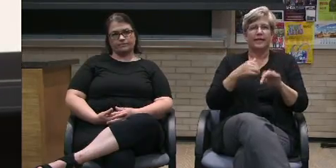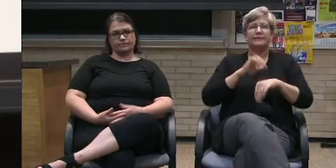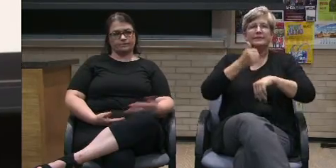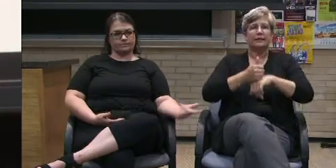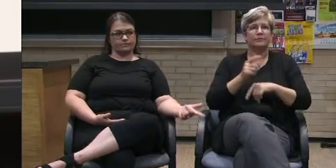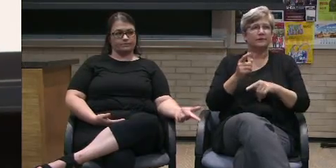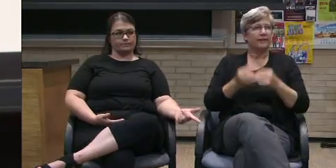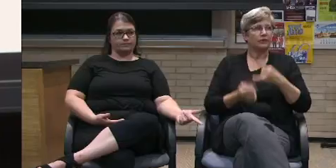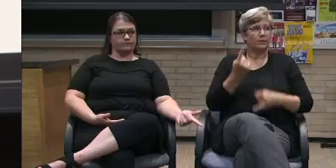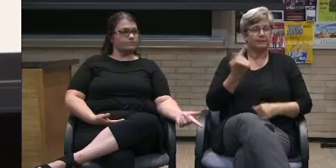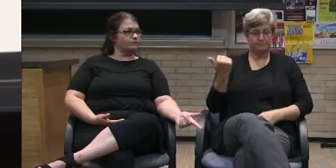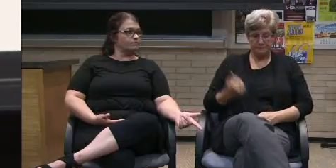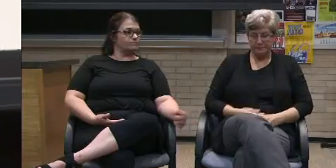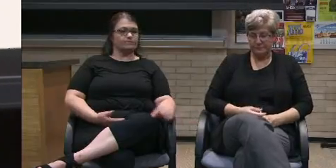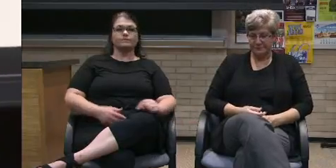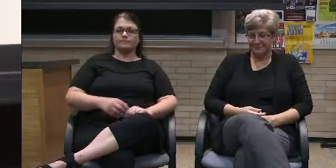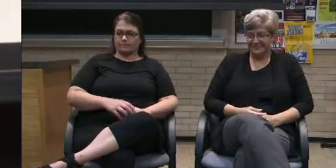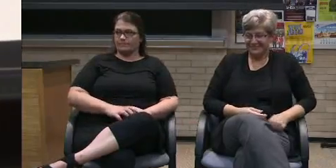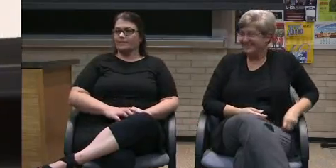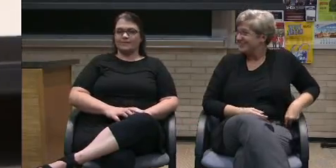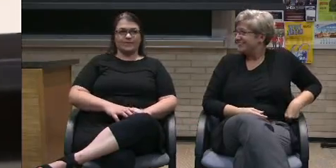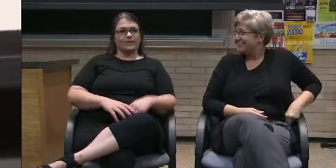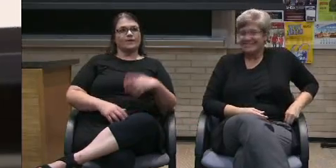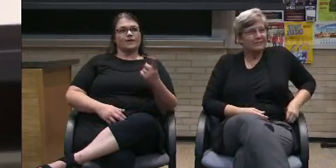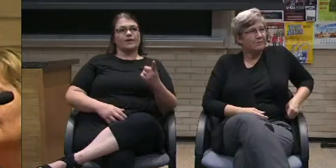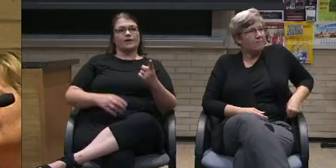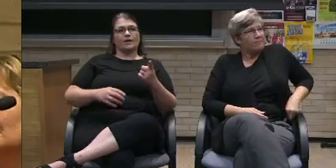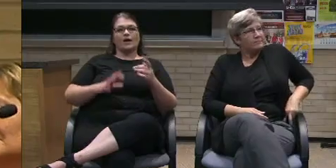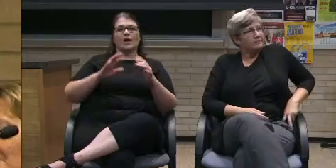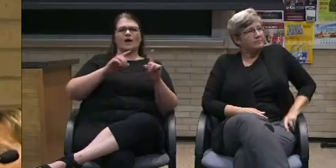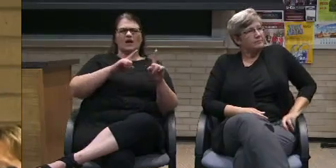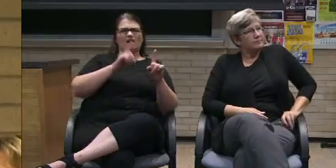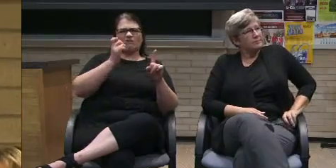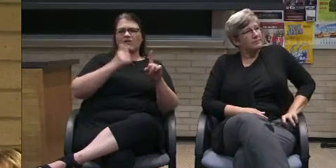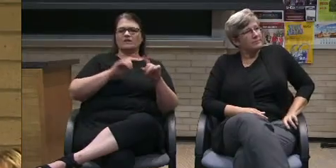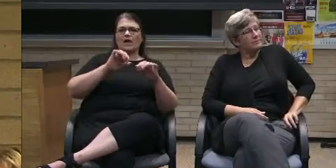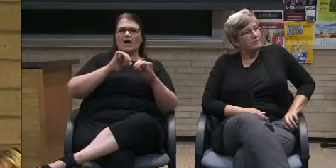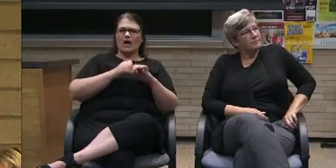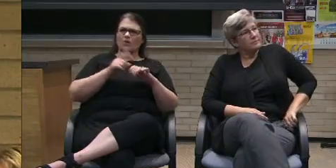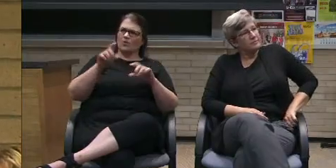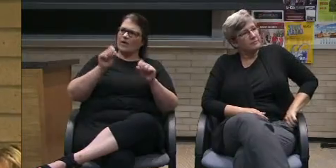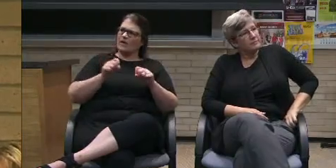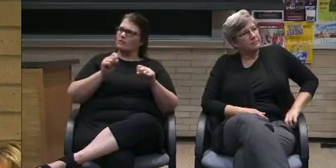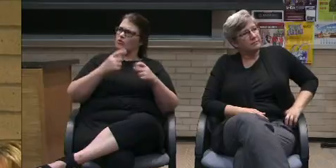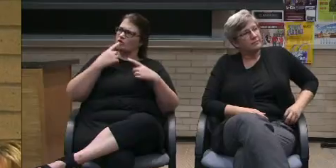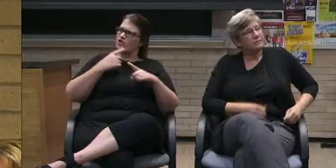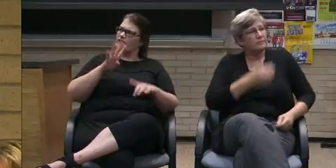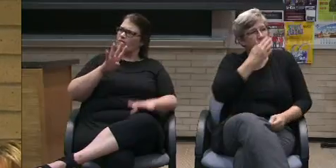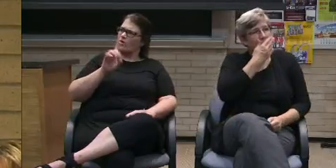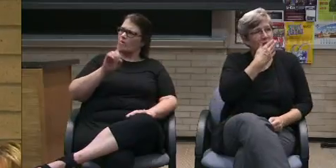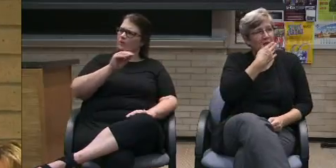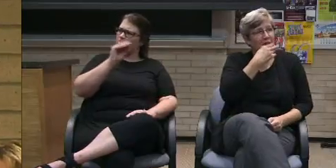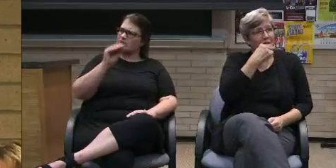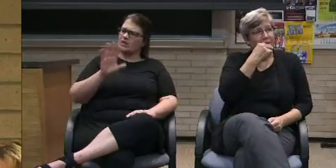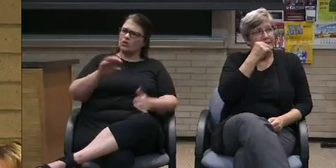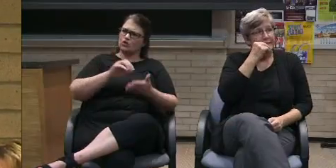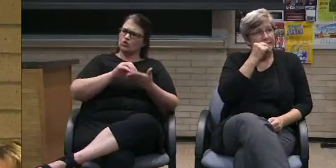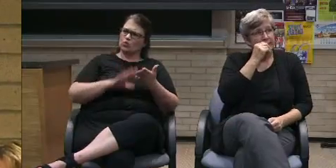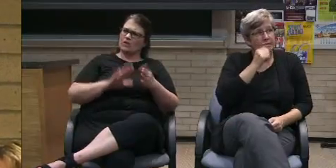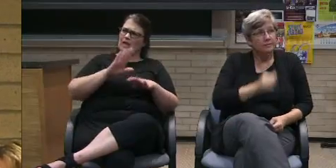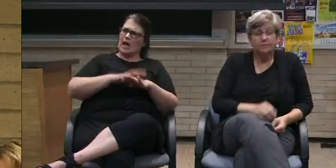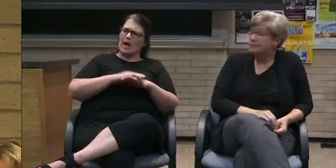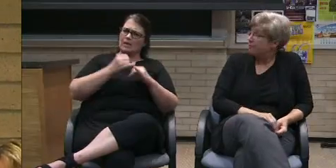more question. Yeah. How are you able to achieve 41% of your students to be in online